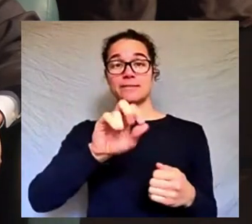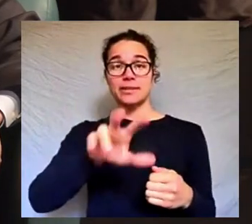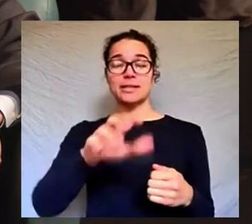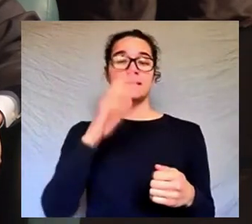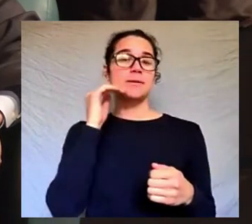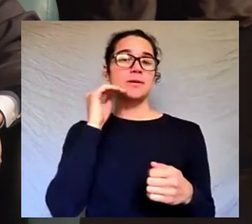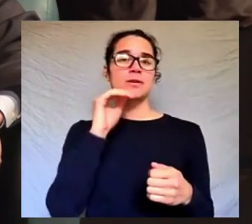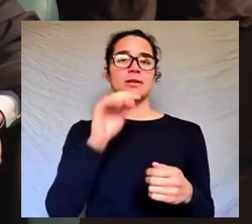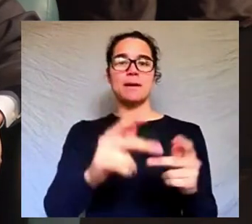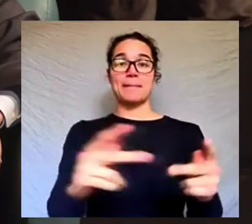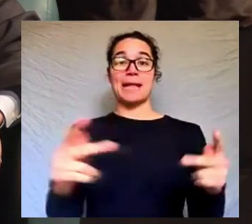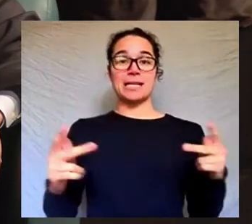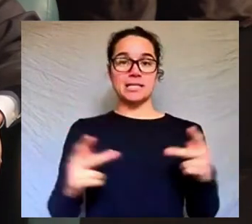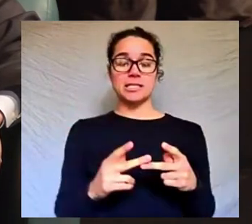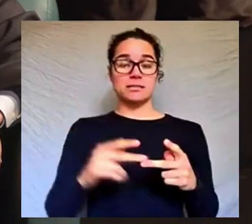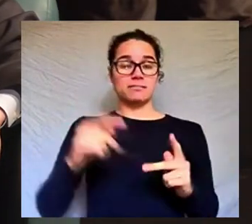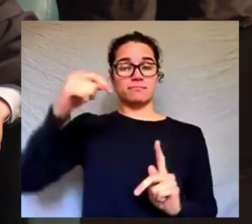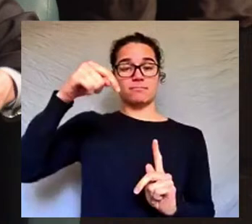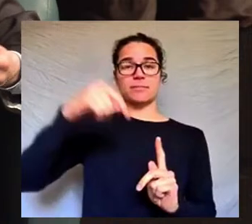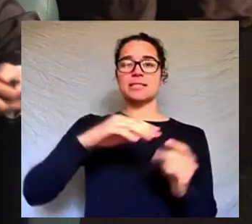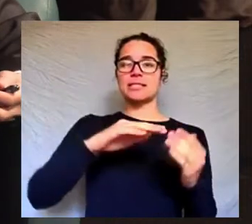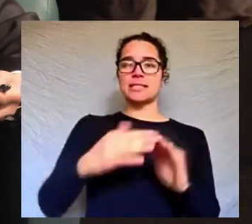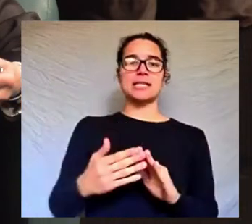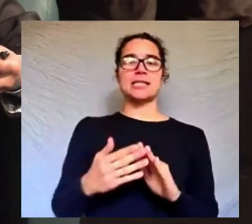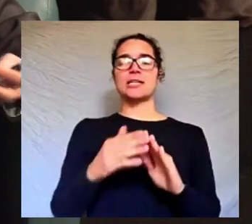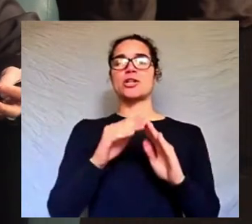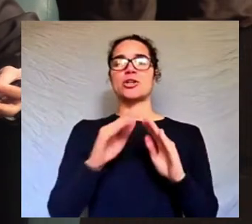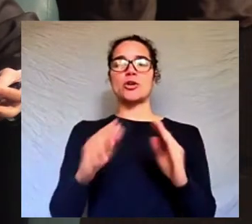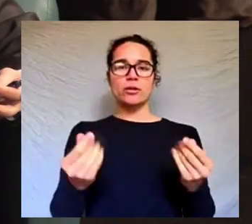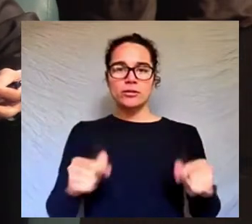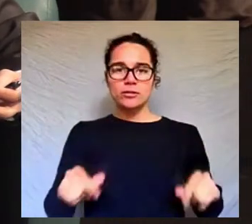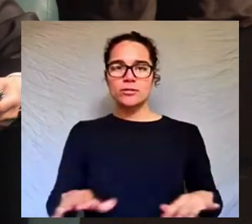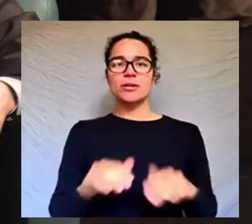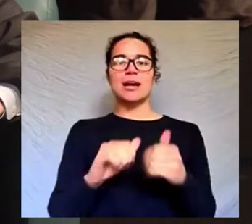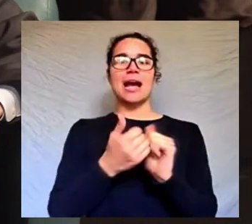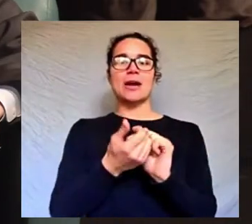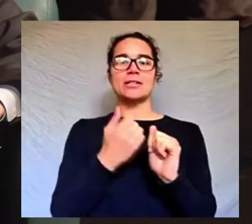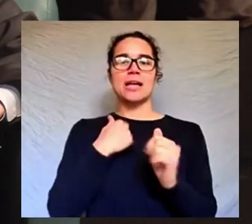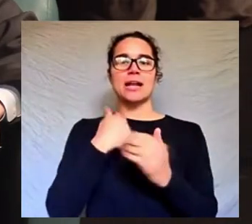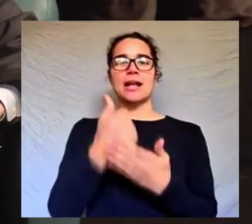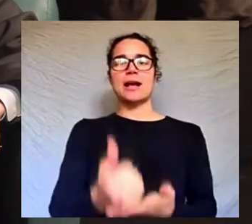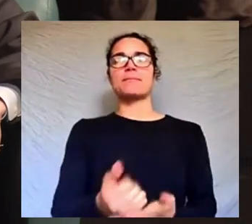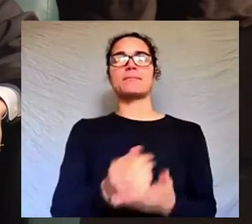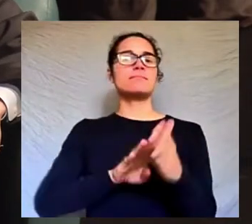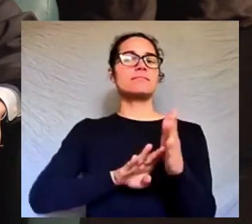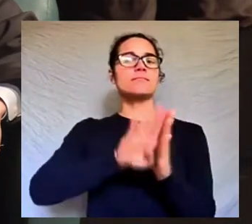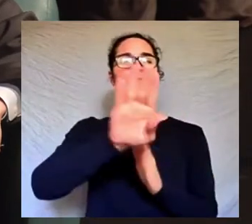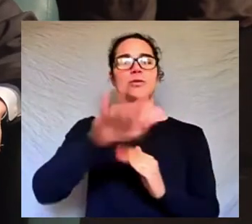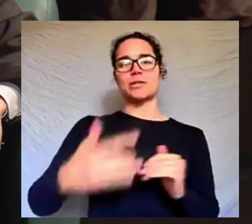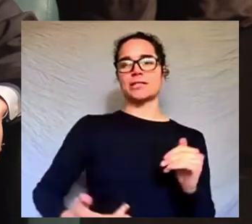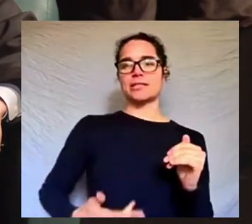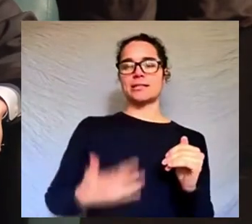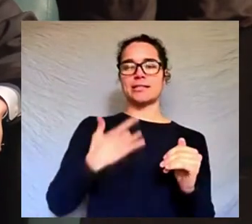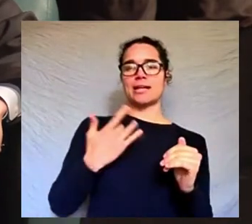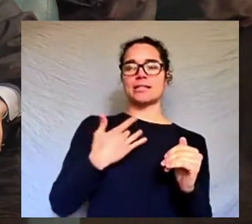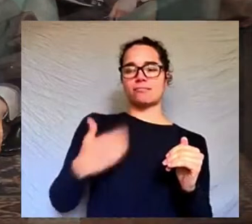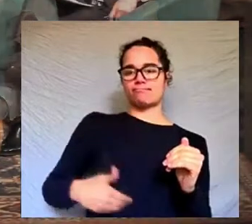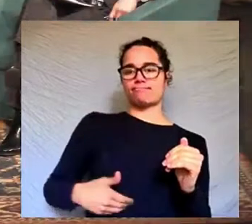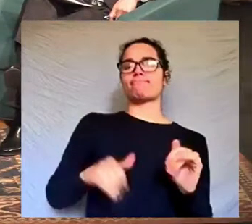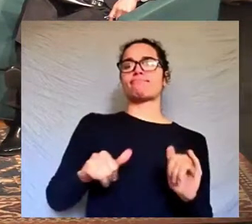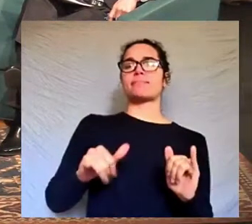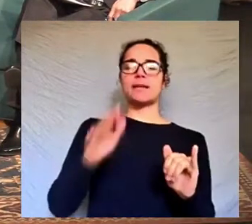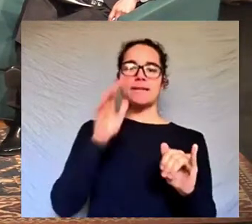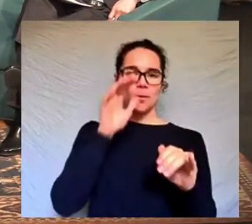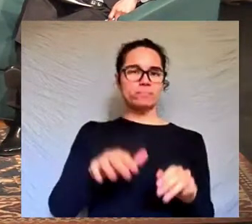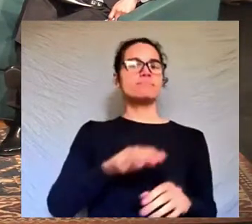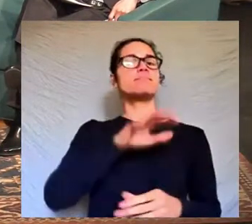your sense of civic engagement and civic responsibility, whether that was the New Orleans phase of your life or another